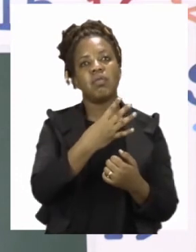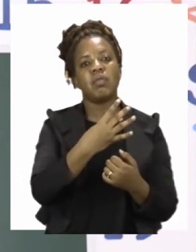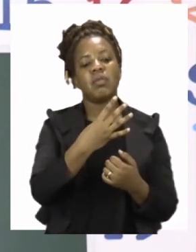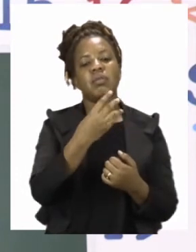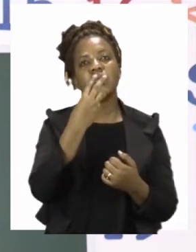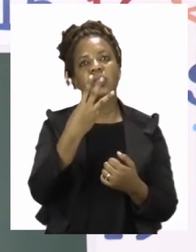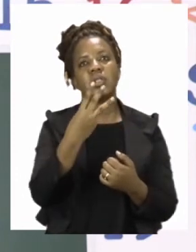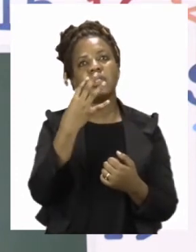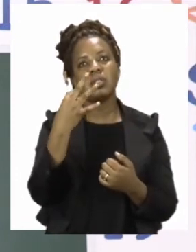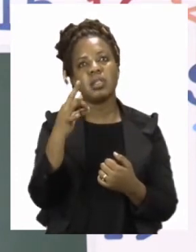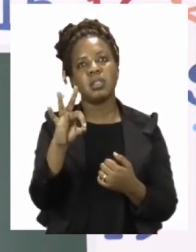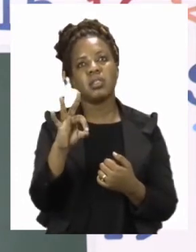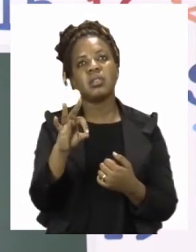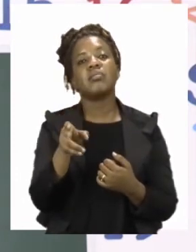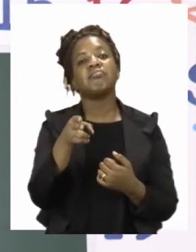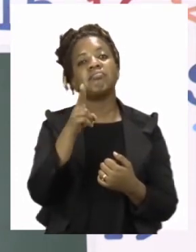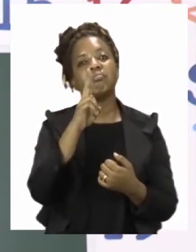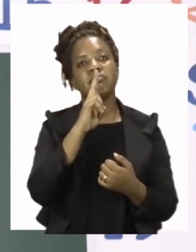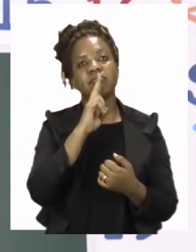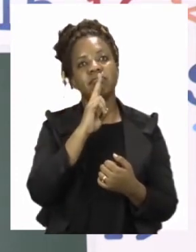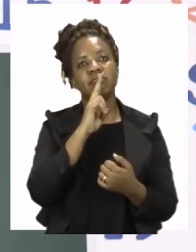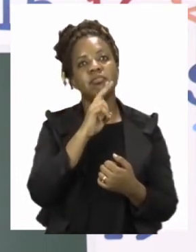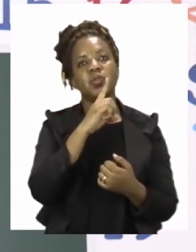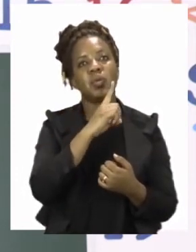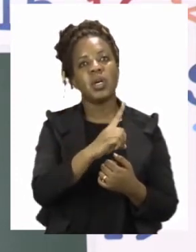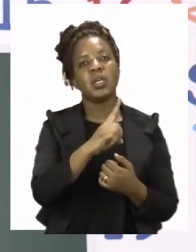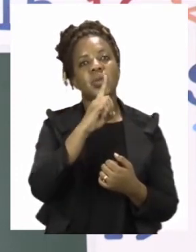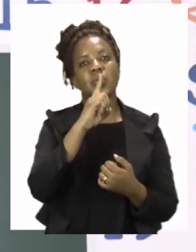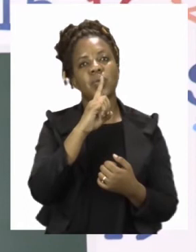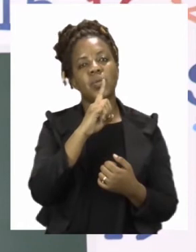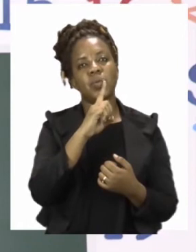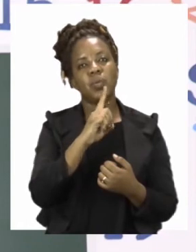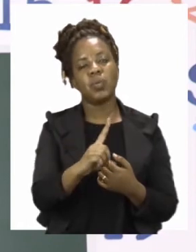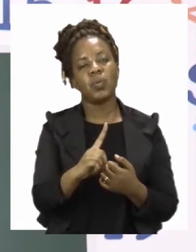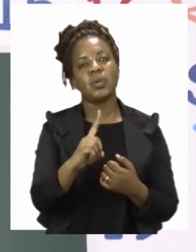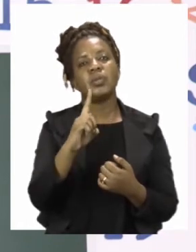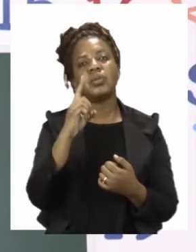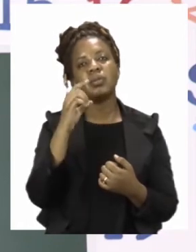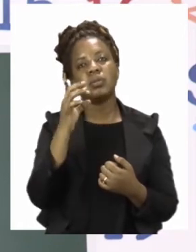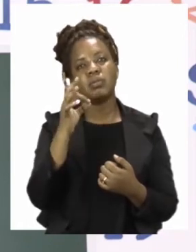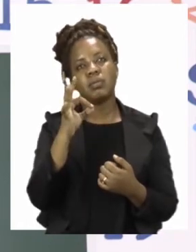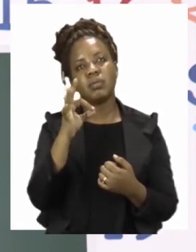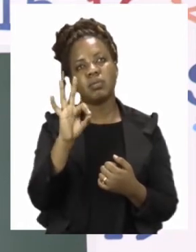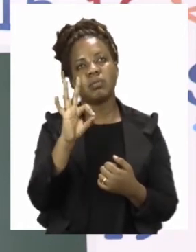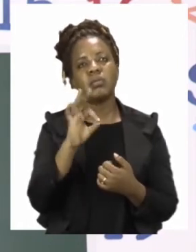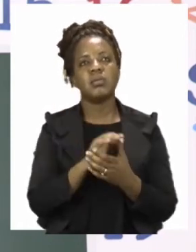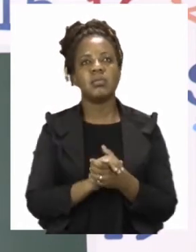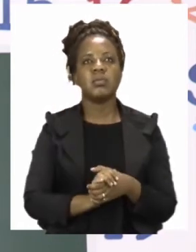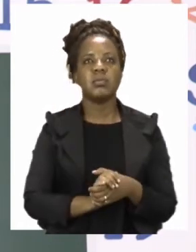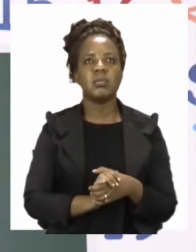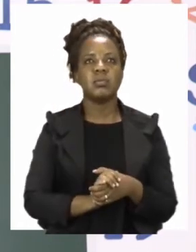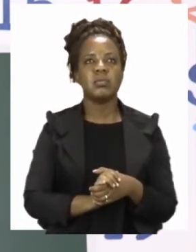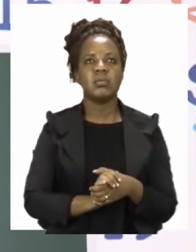5, 6, 7, 8, 9. So we have 9